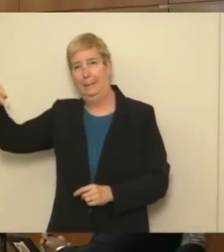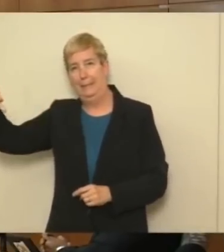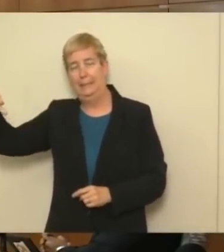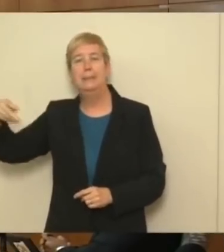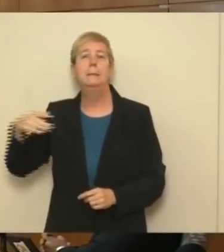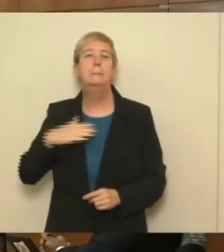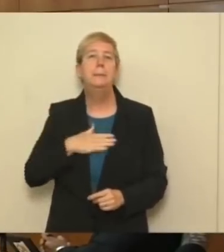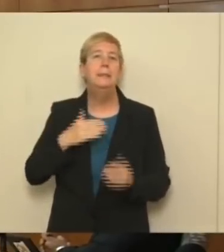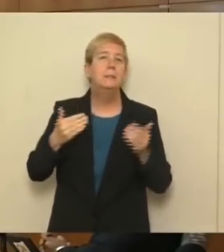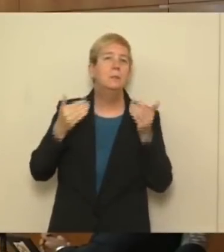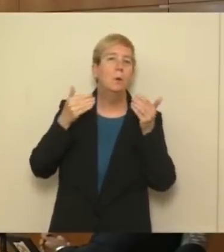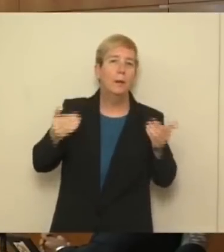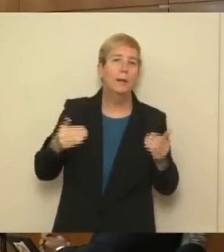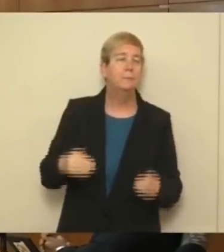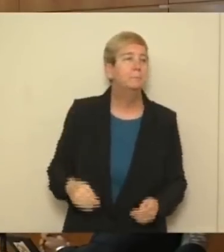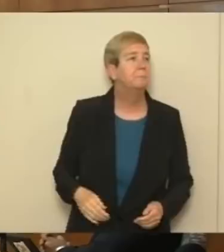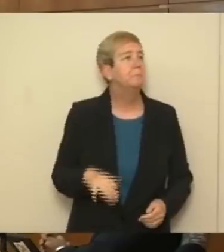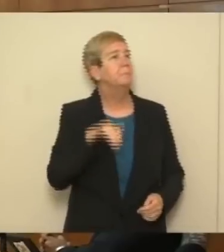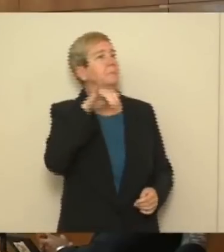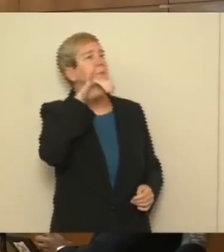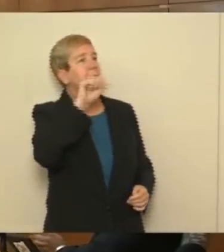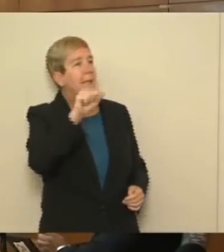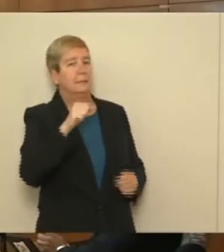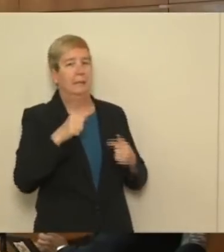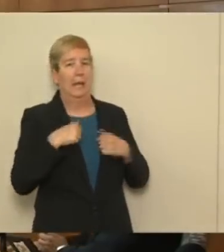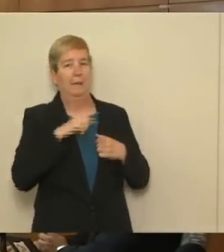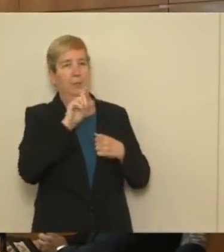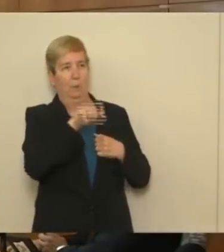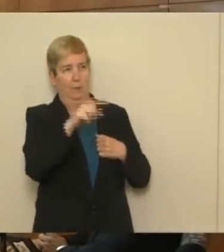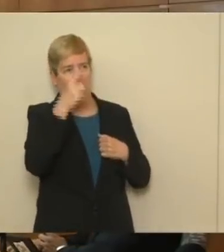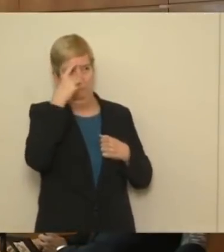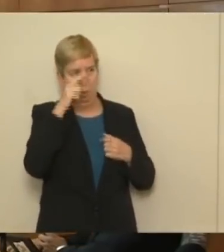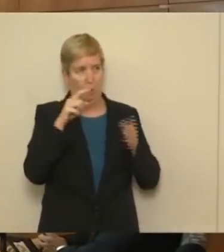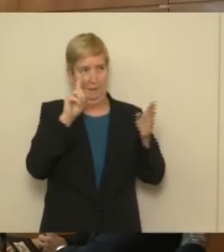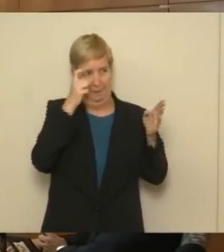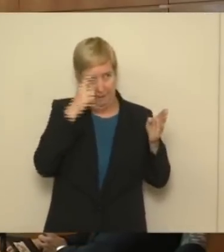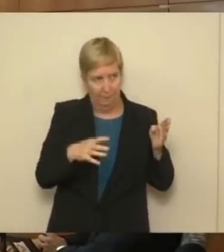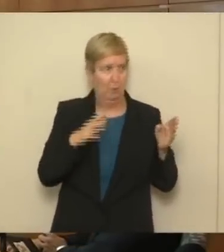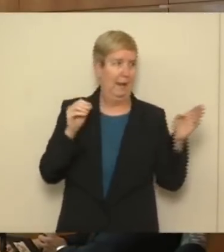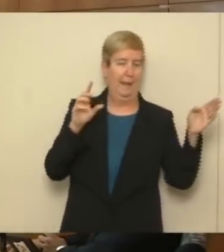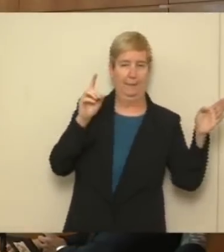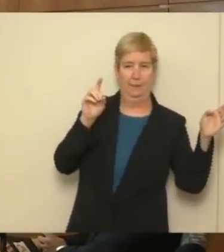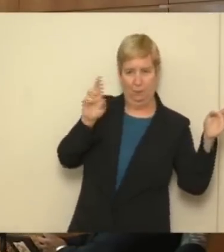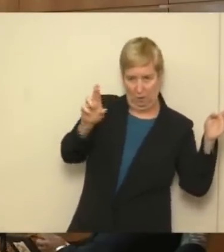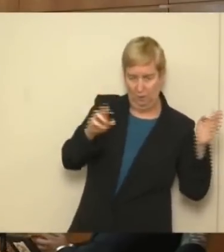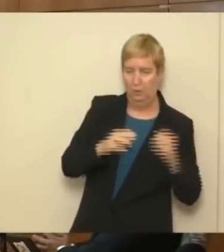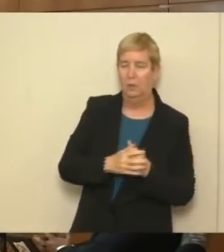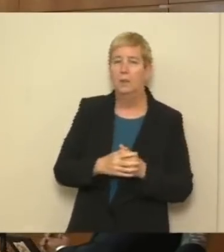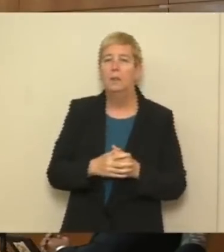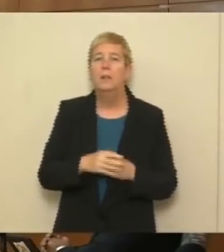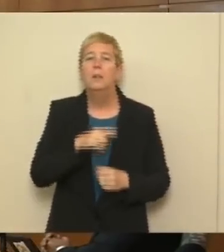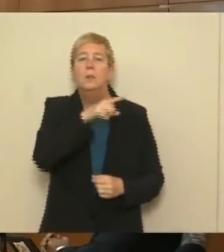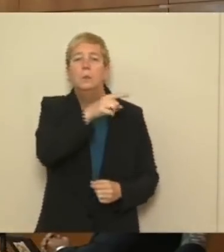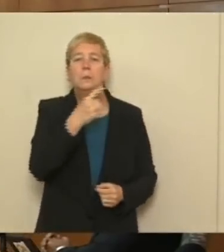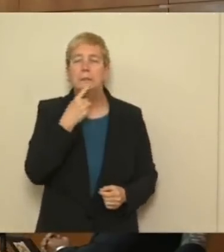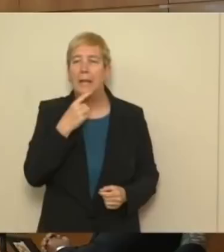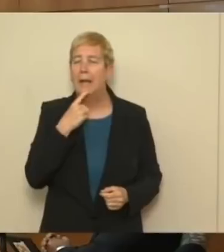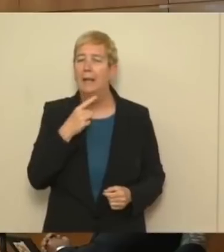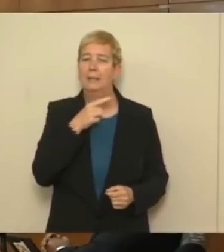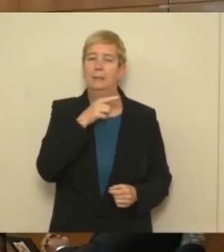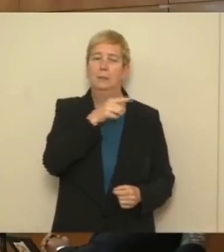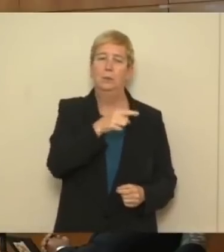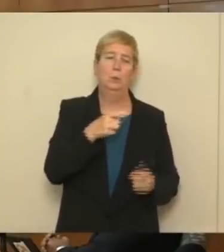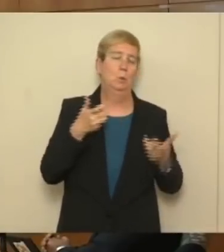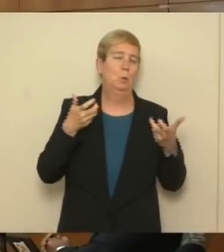question. Yes, this is a question both for the governor and Dr. Grace. You had mentioned that, the last thing you want to do